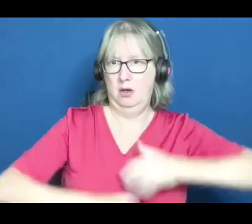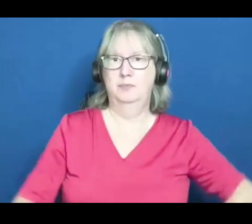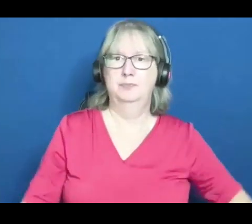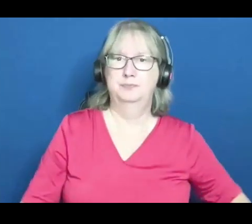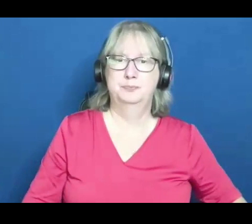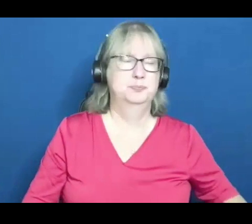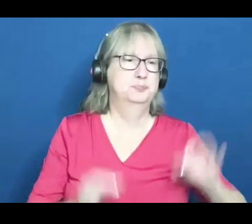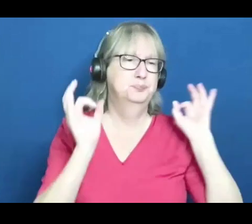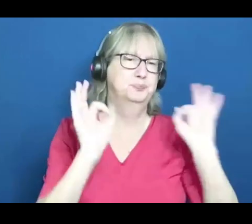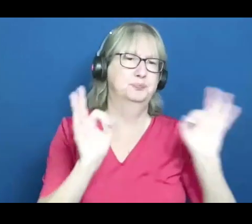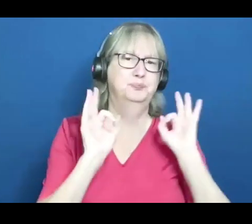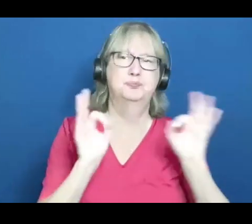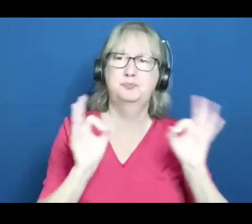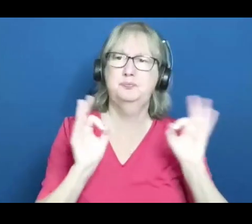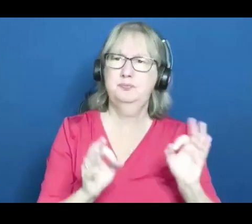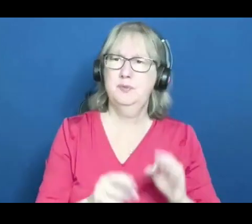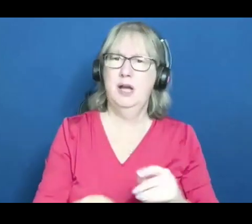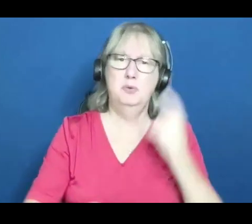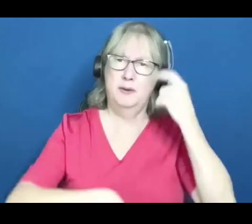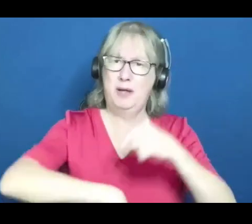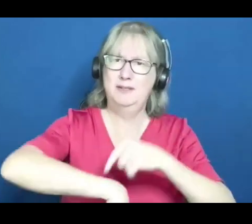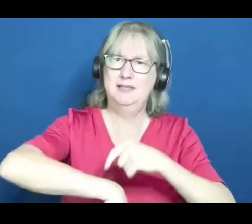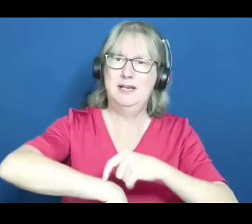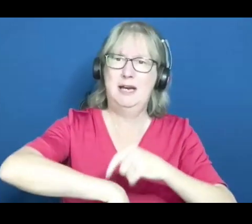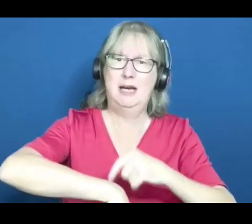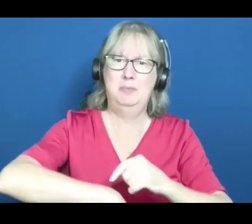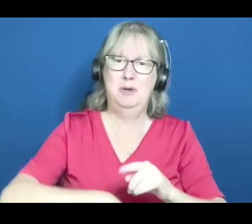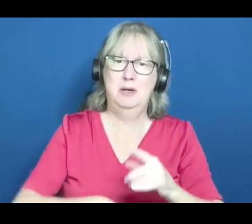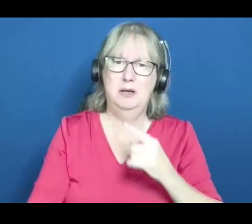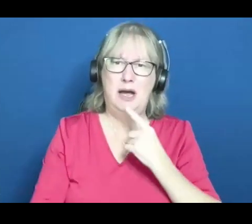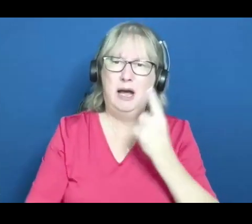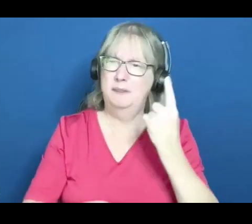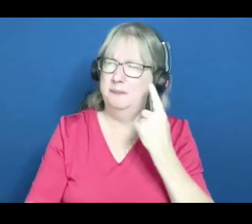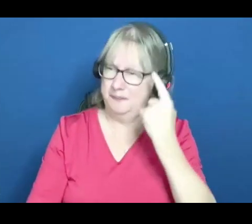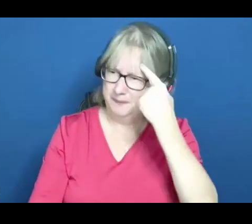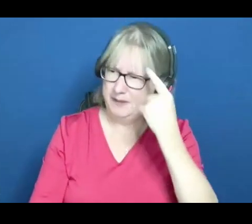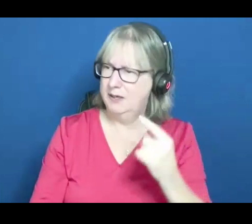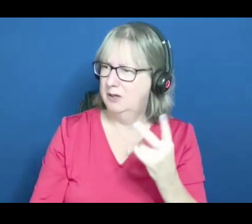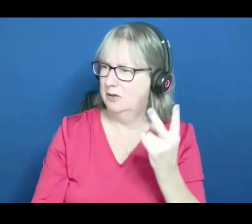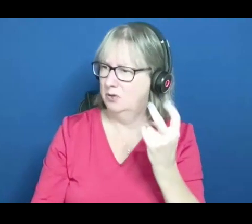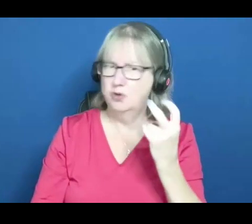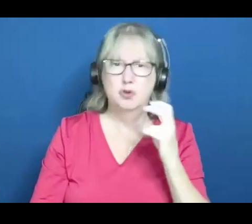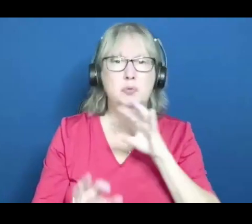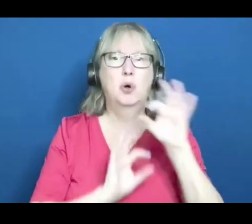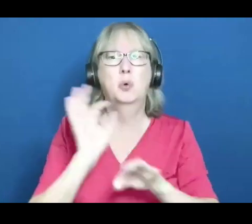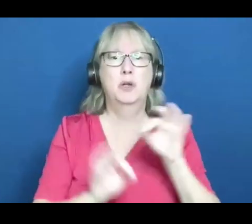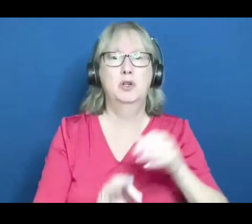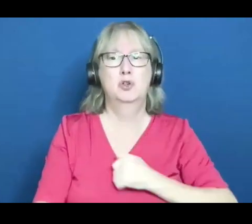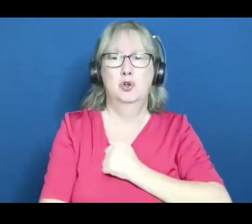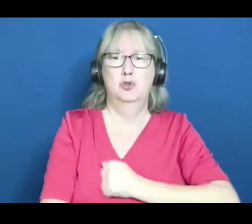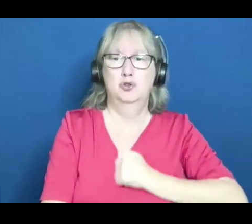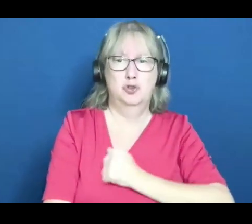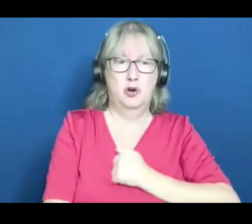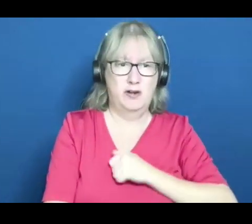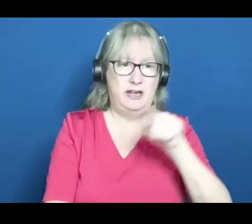Fantastic. That's great. Thank you. I'm conscious of time, so we've probably got time for a couple more questions. So again, apologies if you've not got to yours,